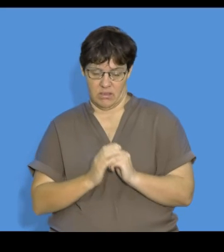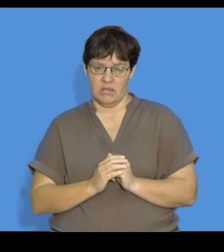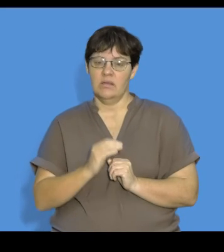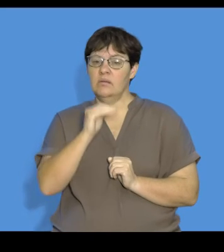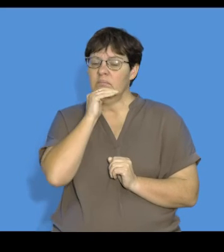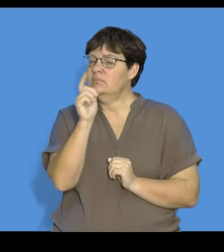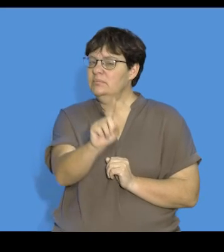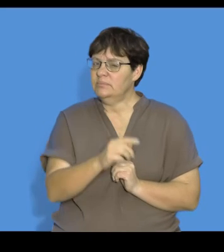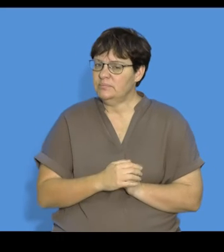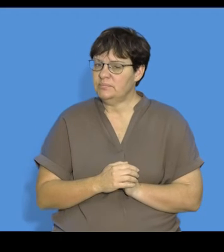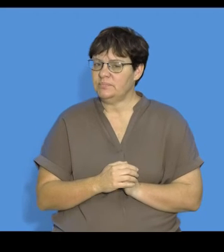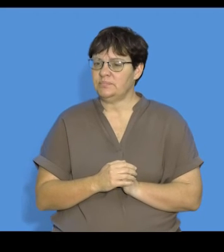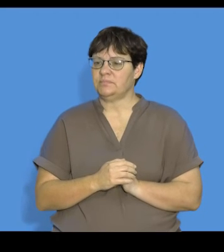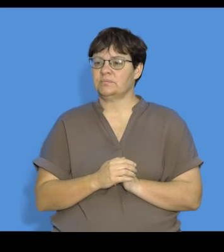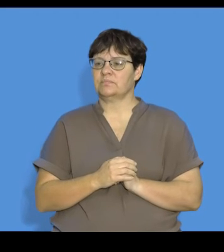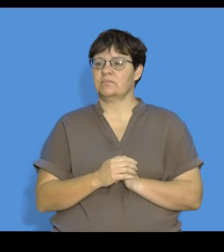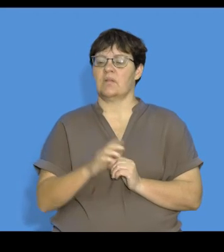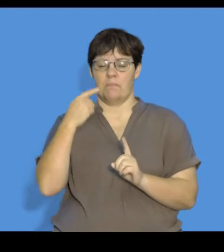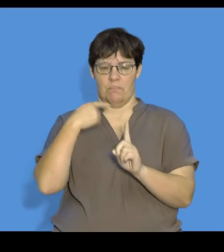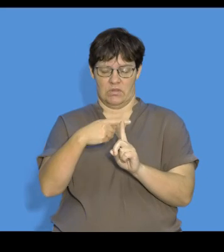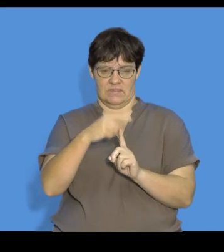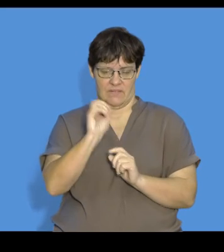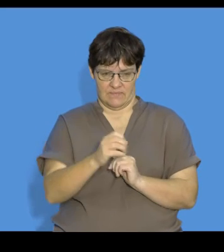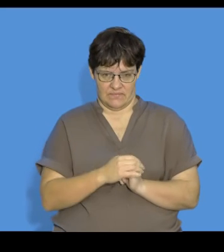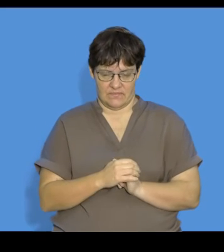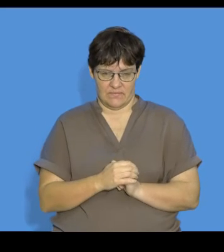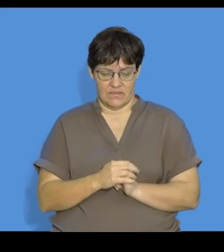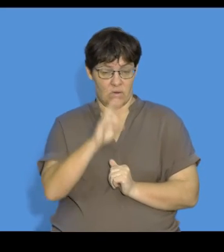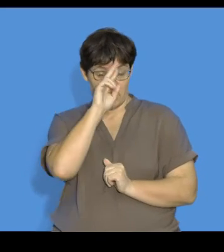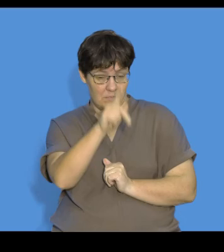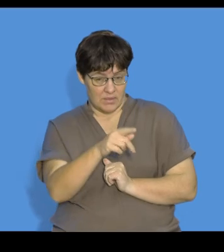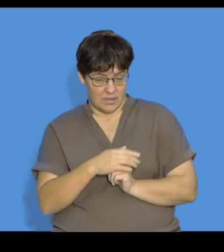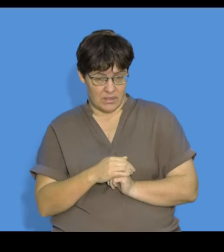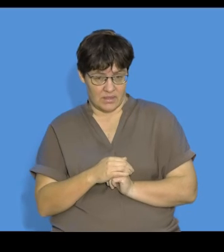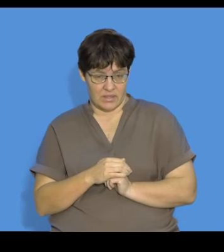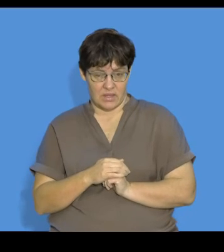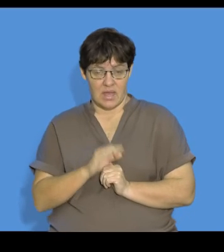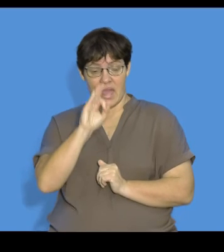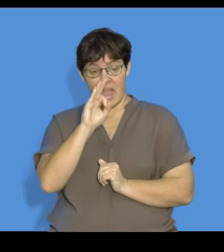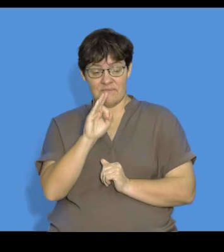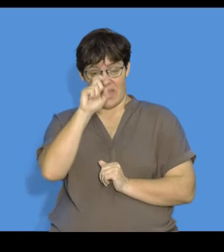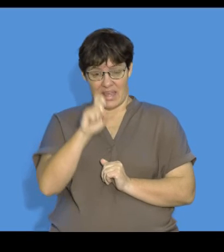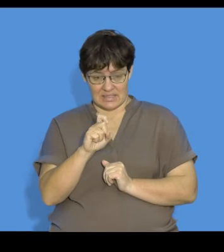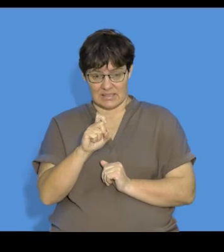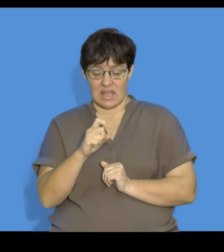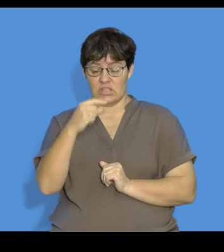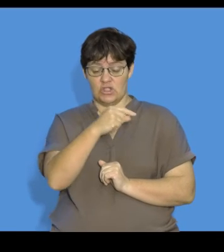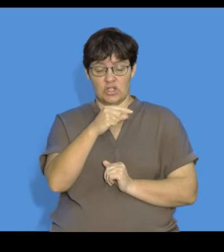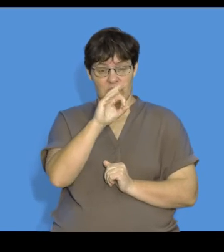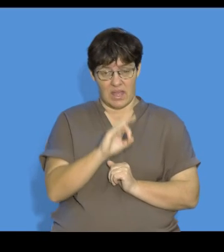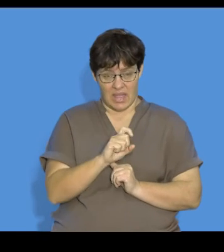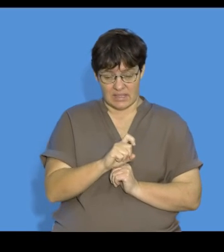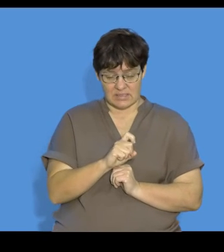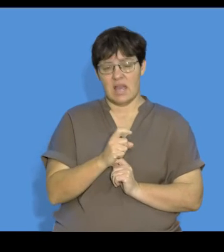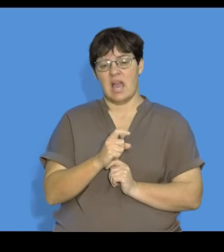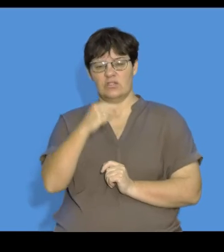simply means that the graph is positive, because remember, the f of x and the g of x and the